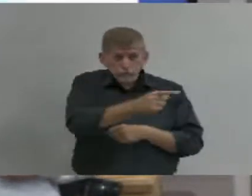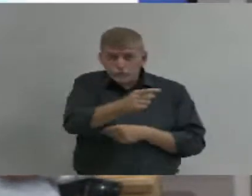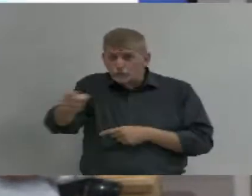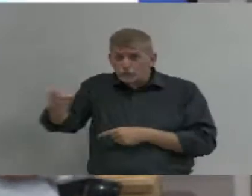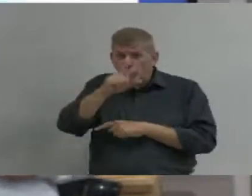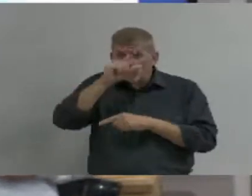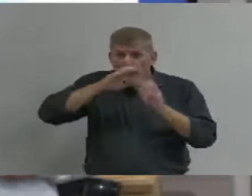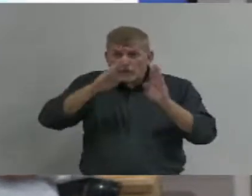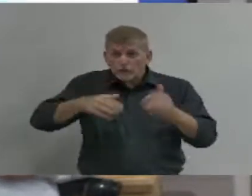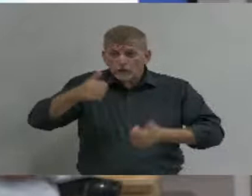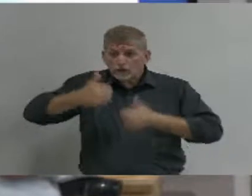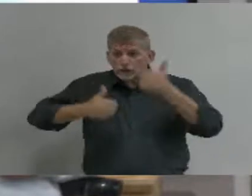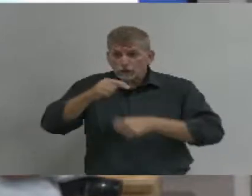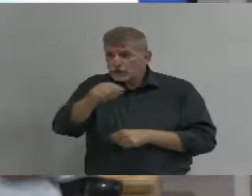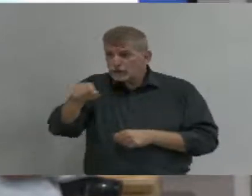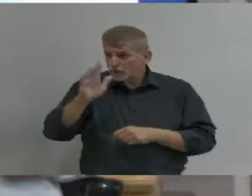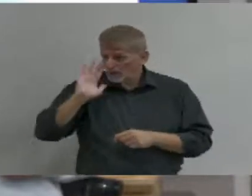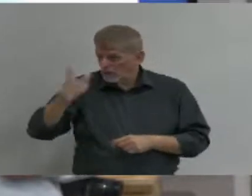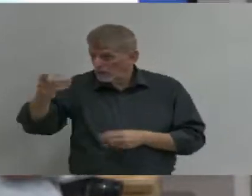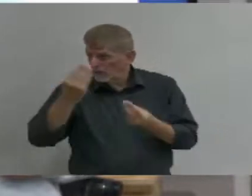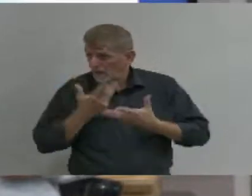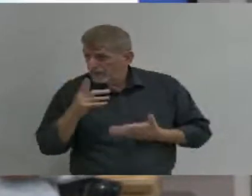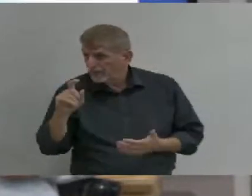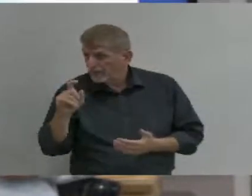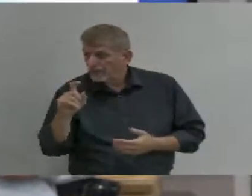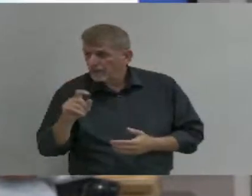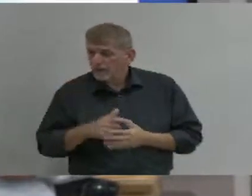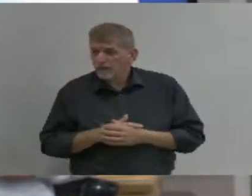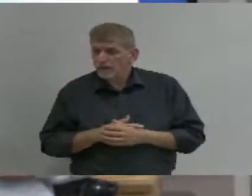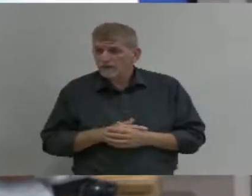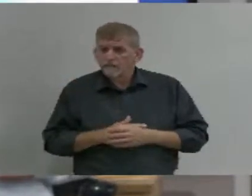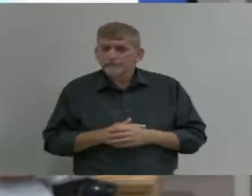it becomes, a community safety aspect?